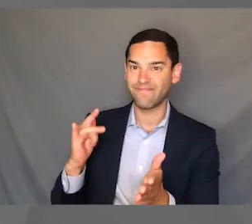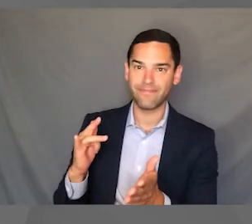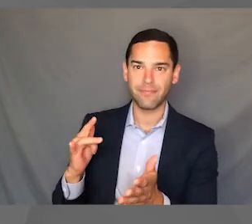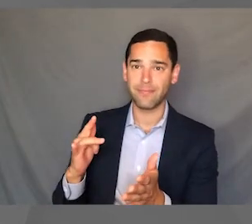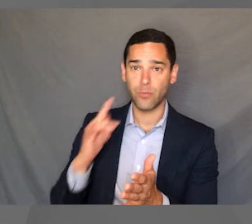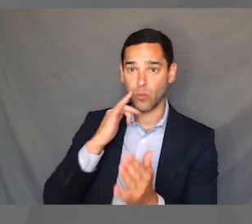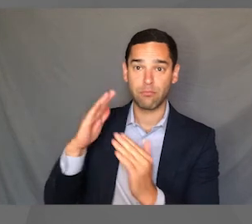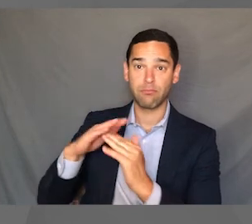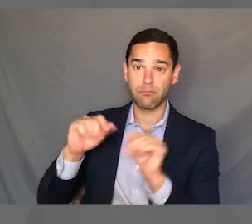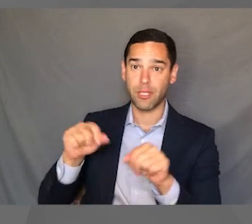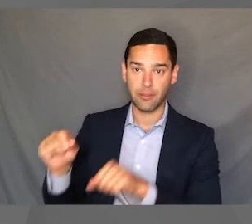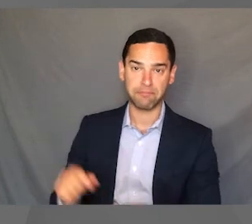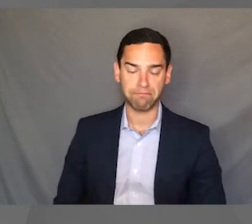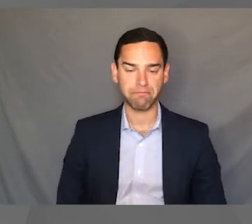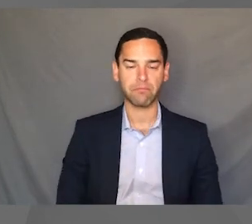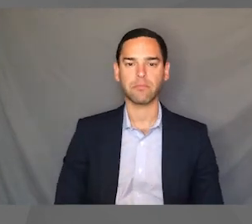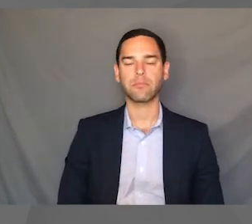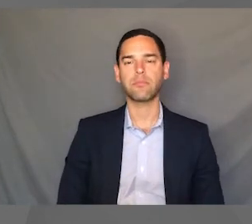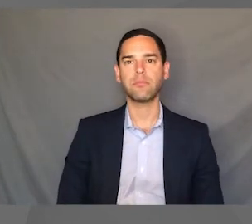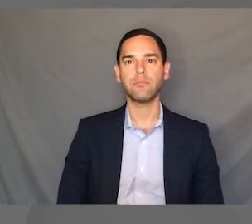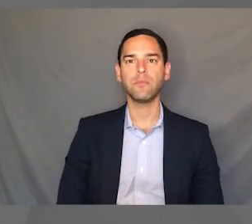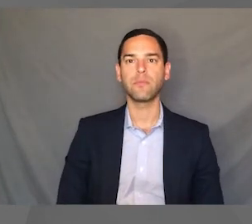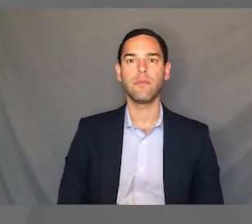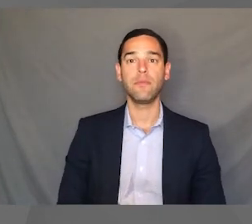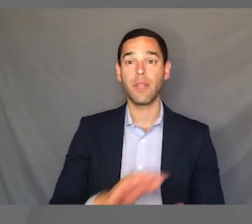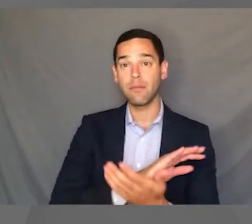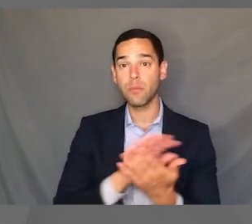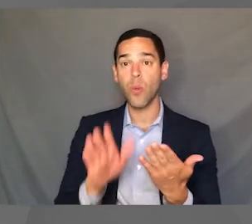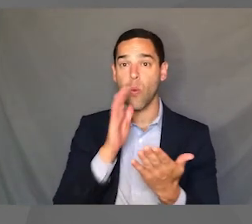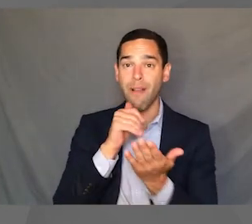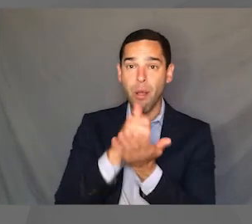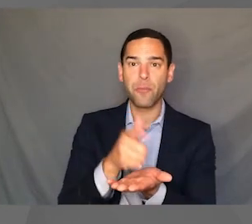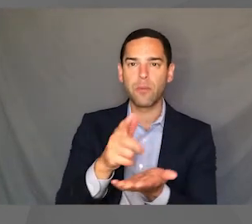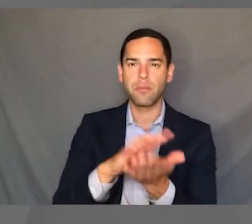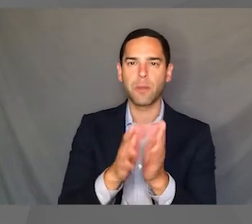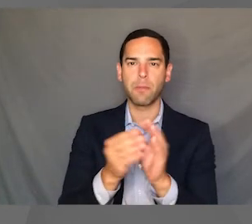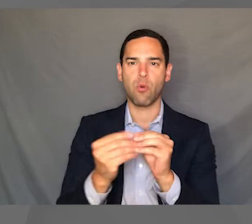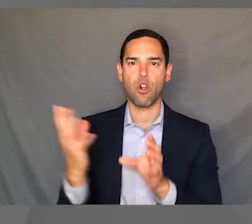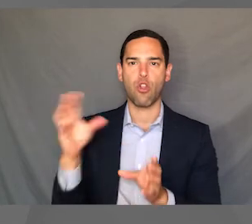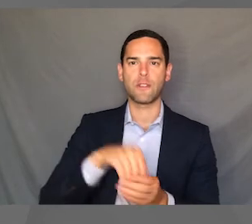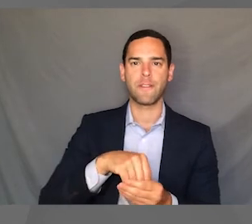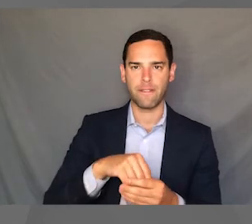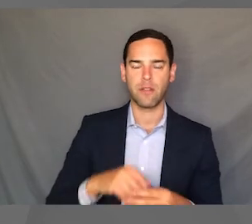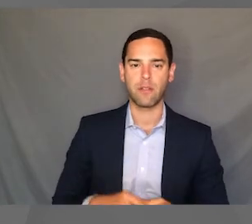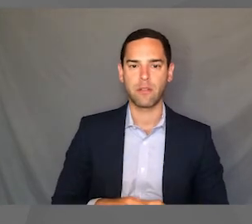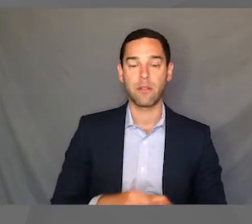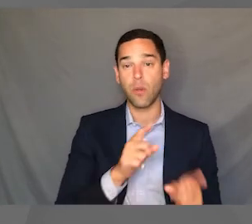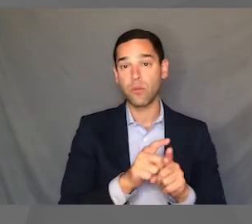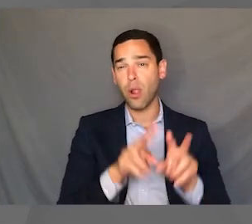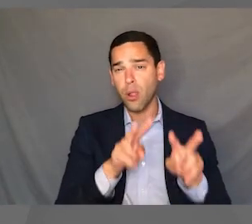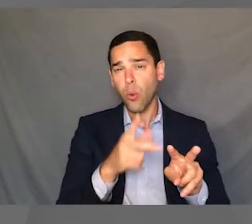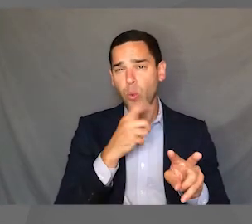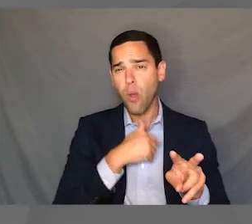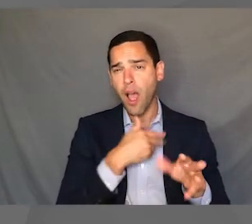to. These things will help you truthfully become more inclusive. Also, look at who you're hiring, who are